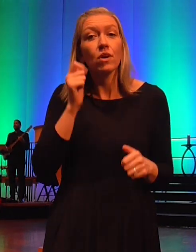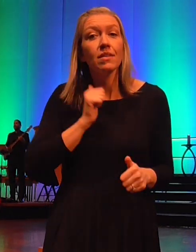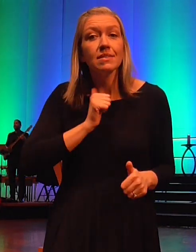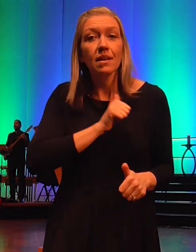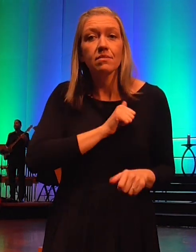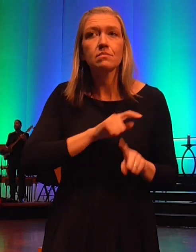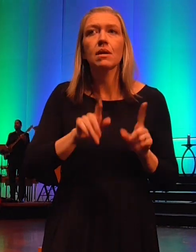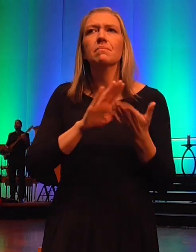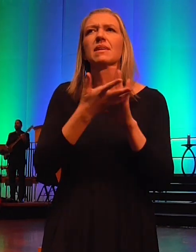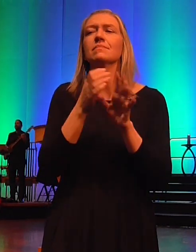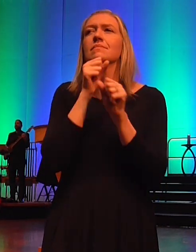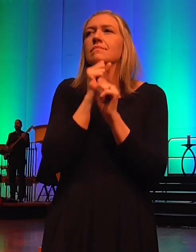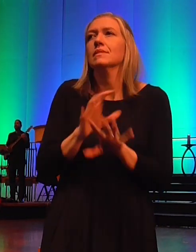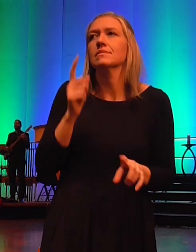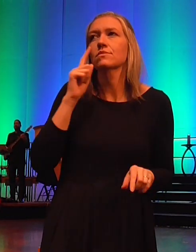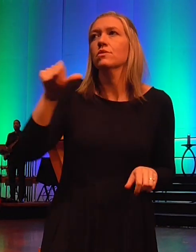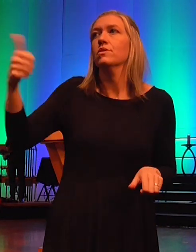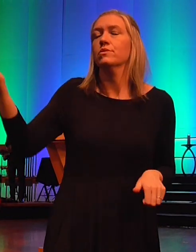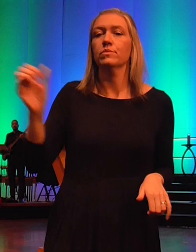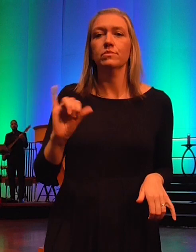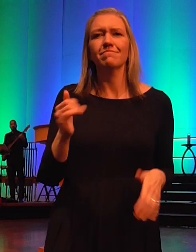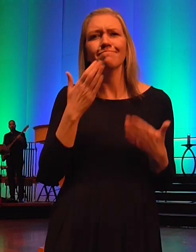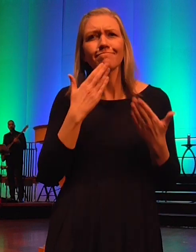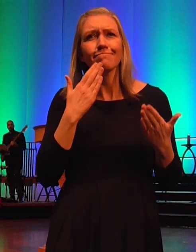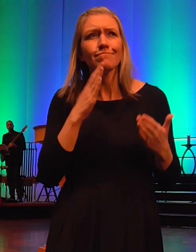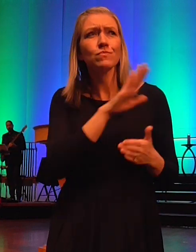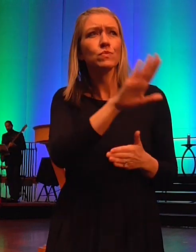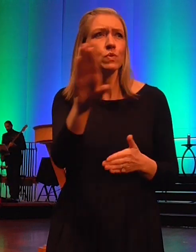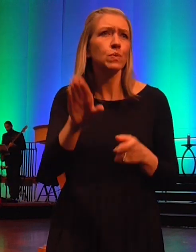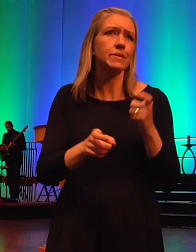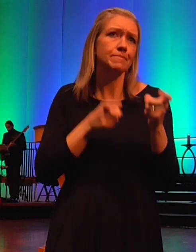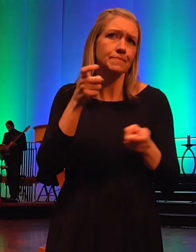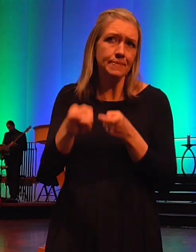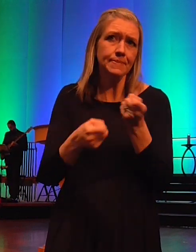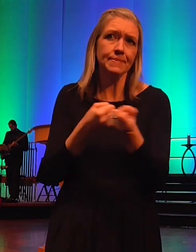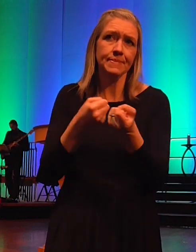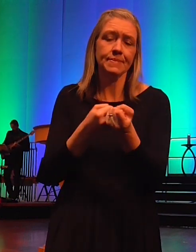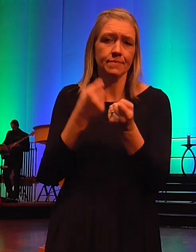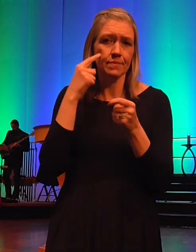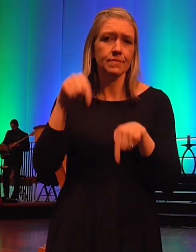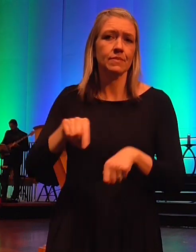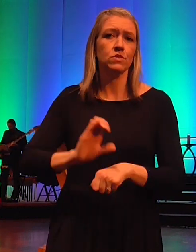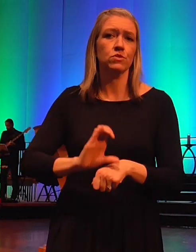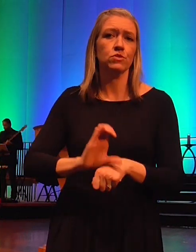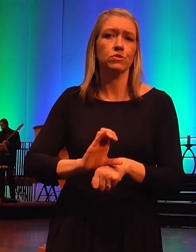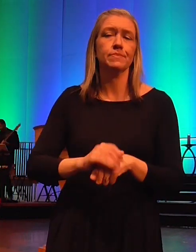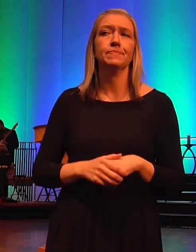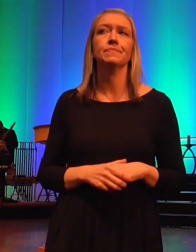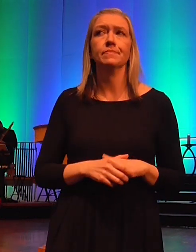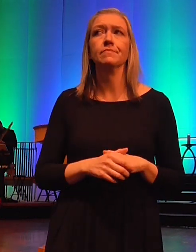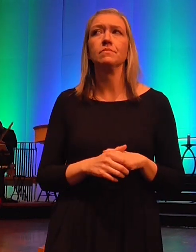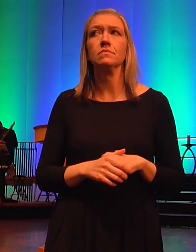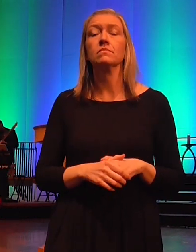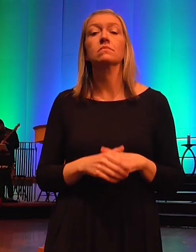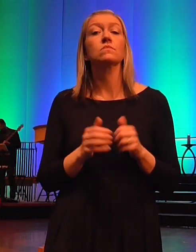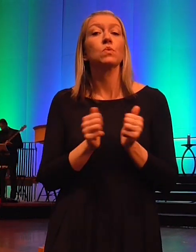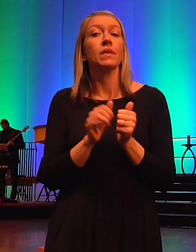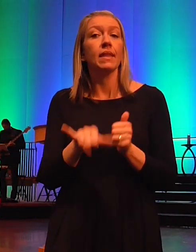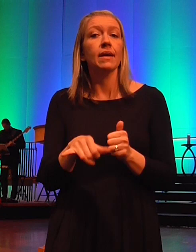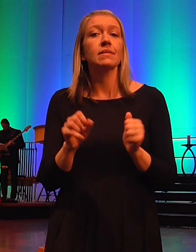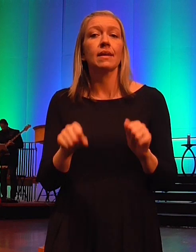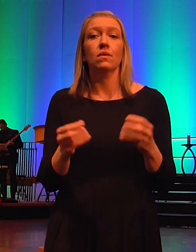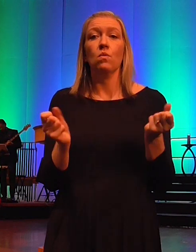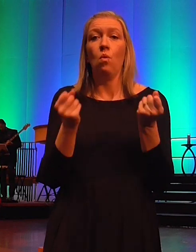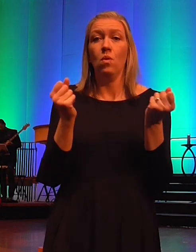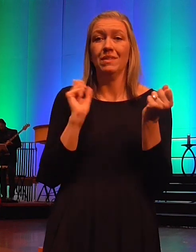a blessing for others as well. And thank you for all that you contribute financially to the Mile High Church community as well. With that, we can